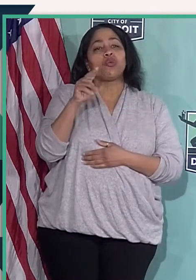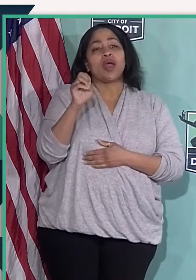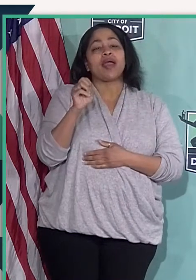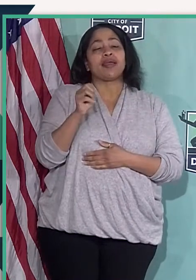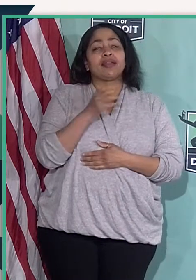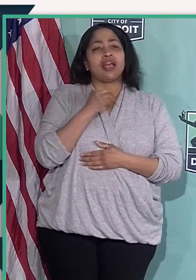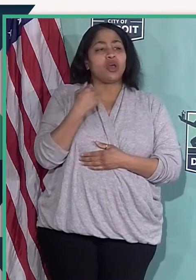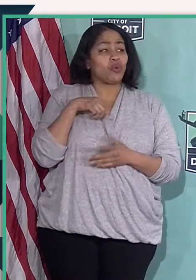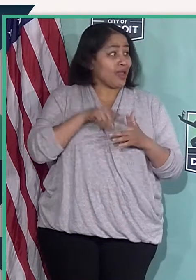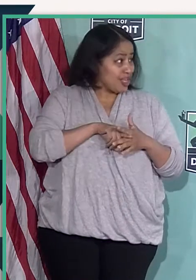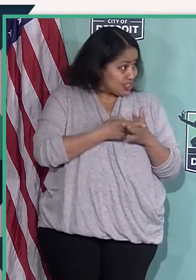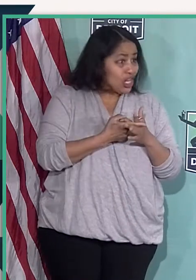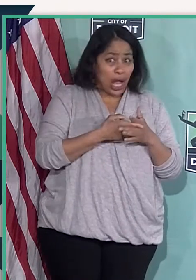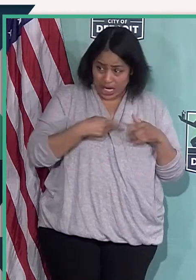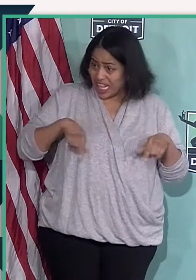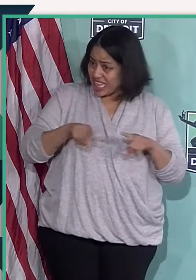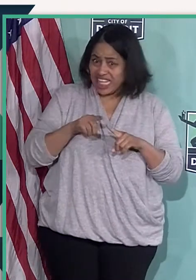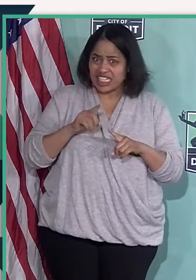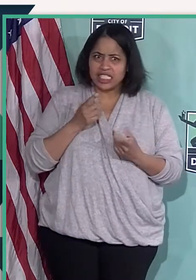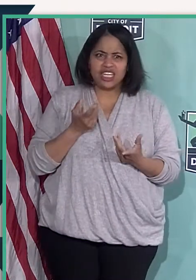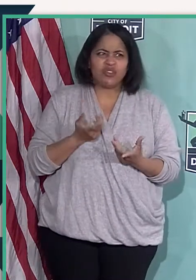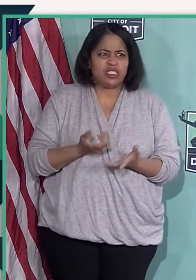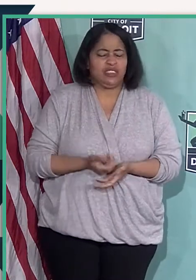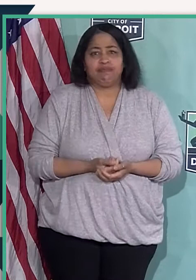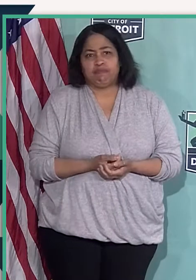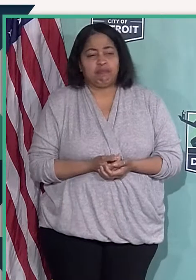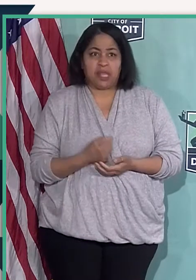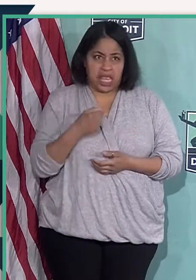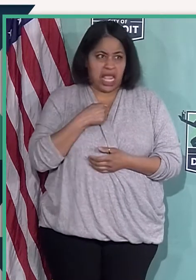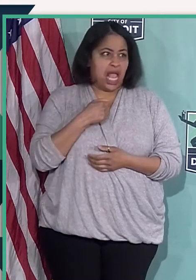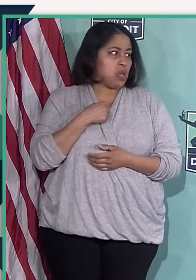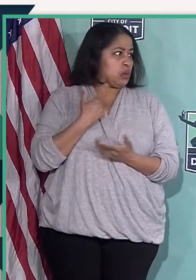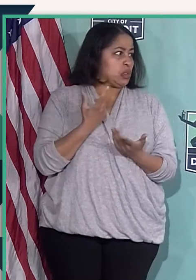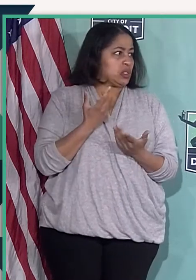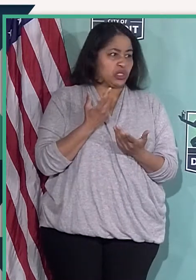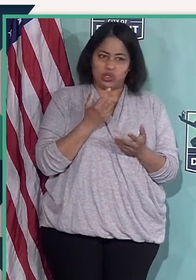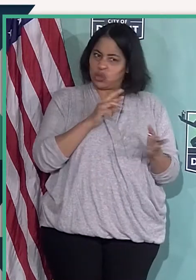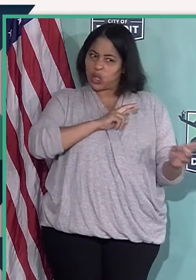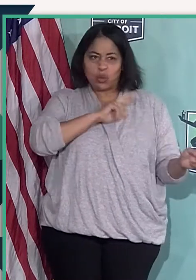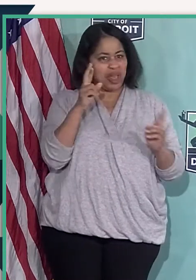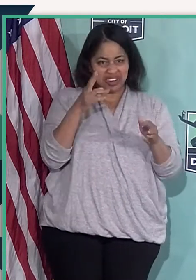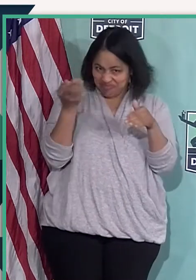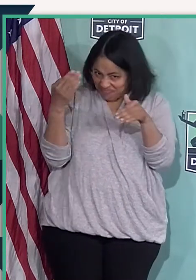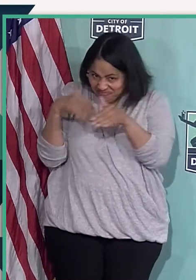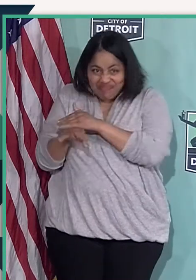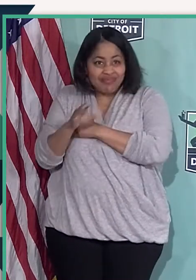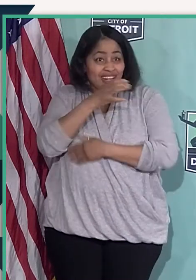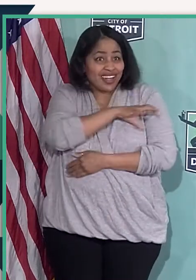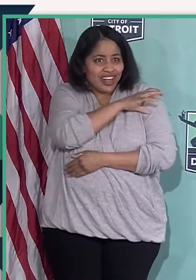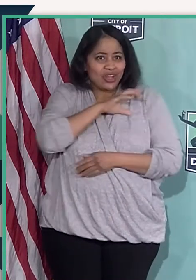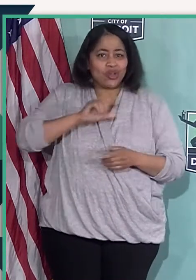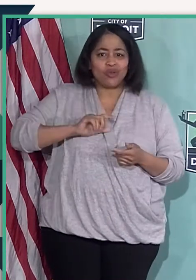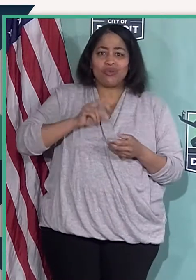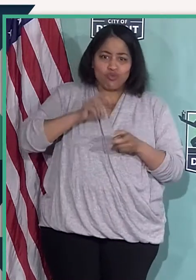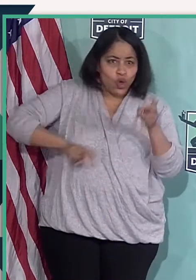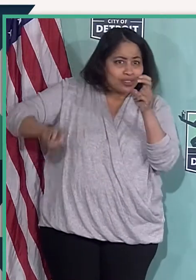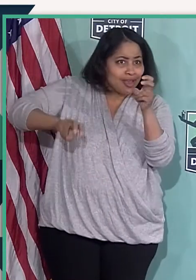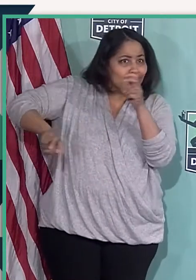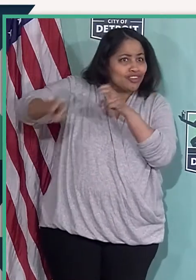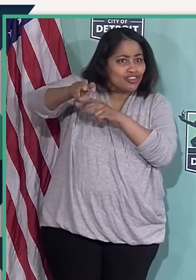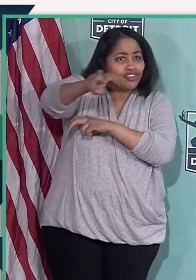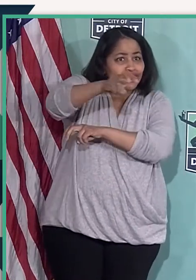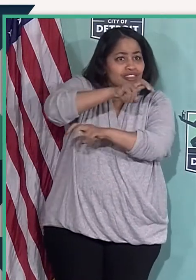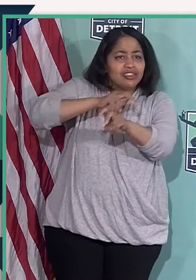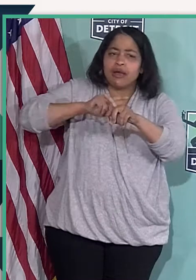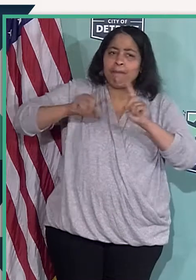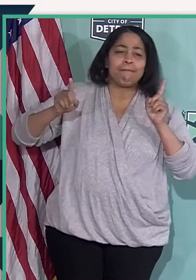And when we got started in this, it was I was just about to head into clinical rotations, but that got canceled. And